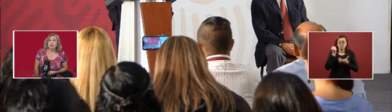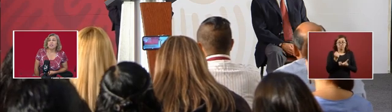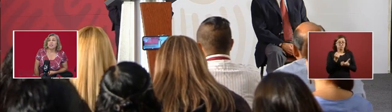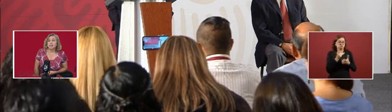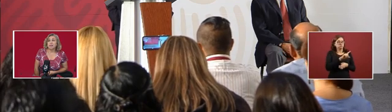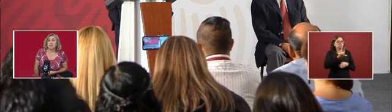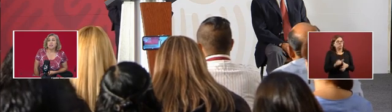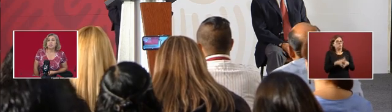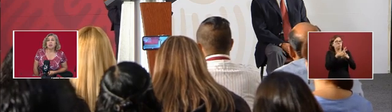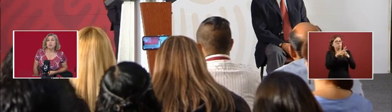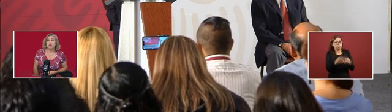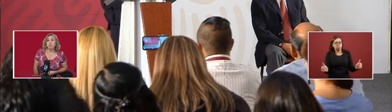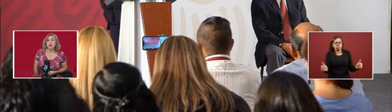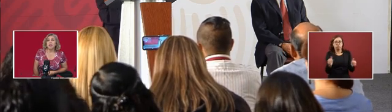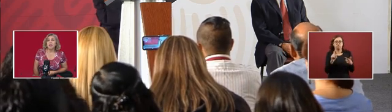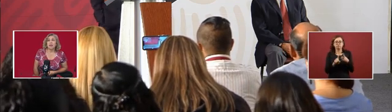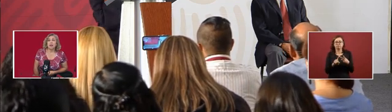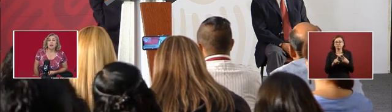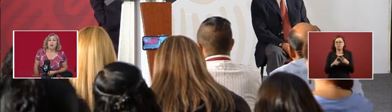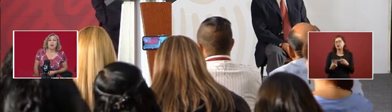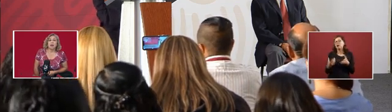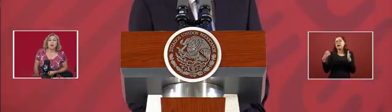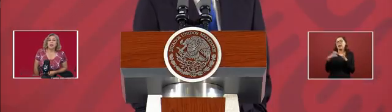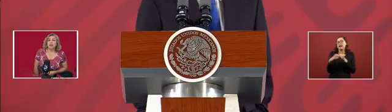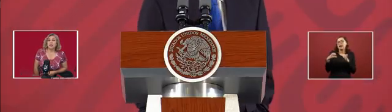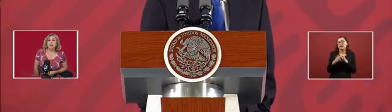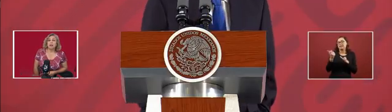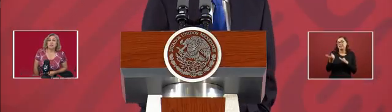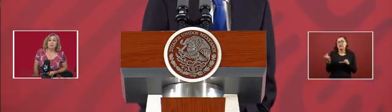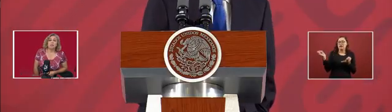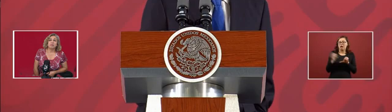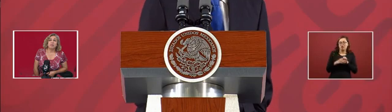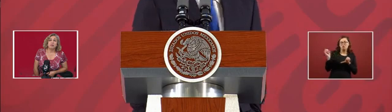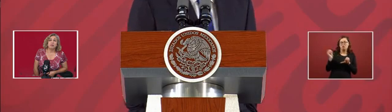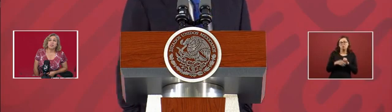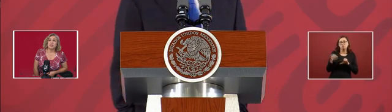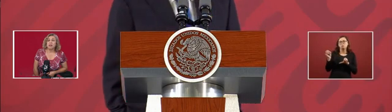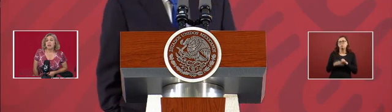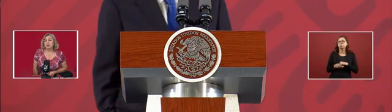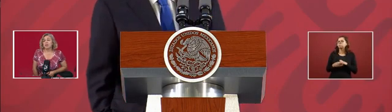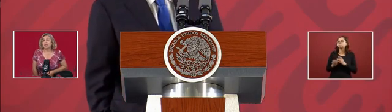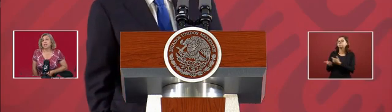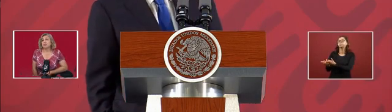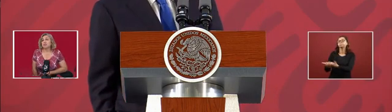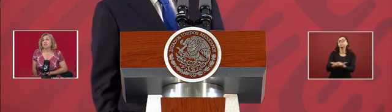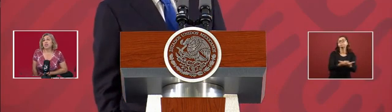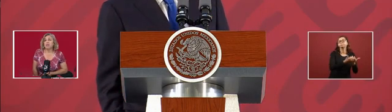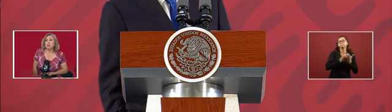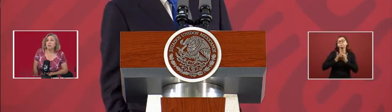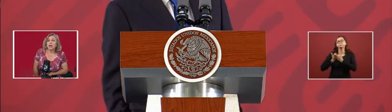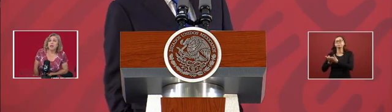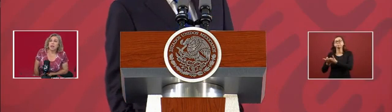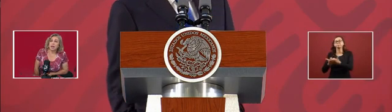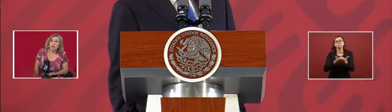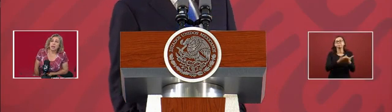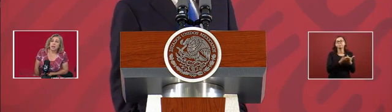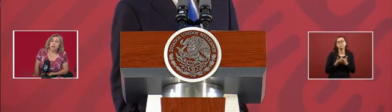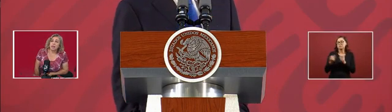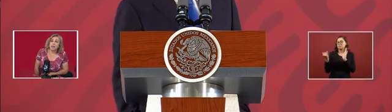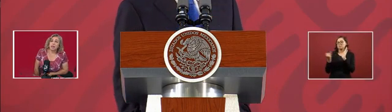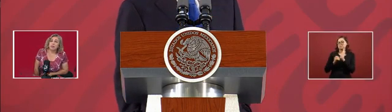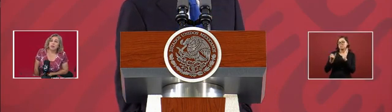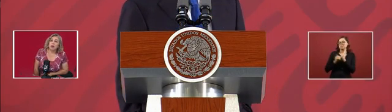de Educación Pública And the en secretary Puebla, of Education, Public que Education la in Puebla. secretaria de Bienestar And the despache public en of Oaxaca, health needs to